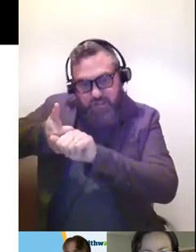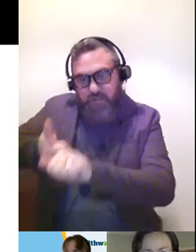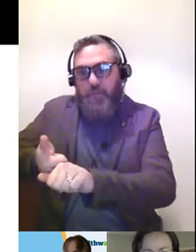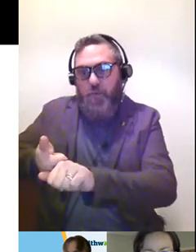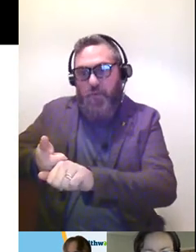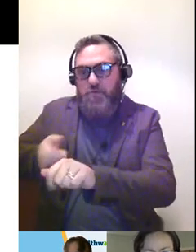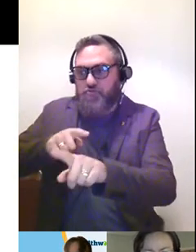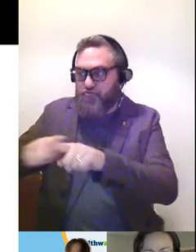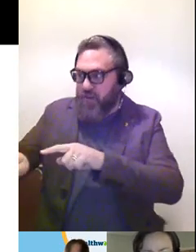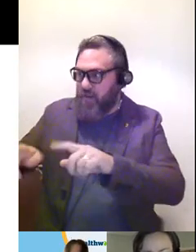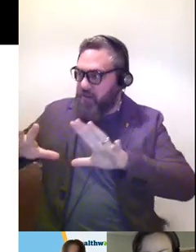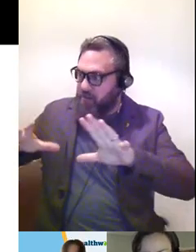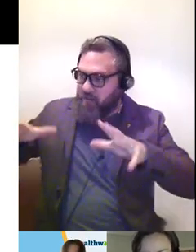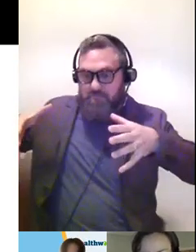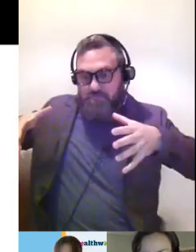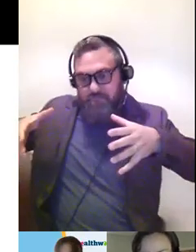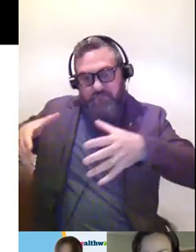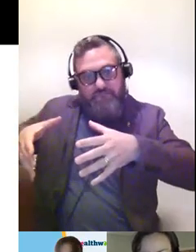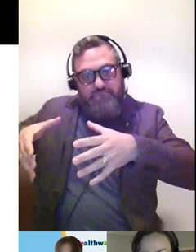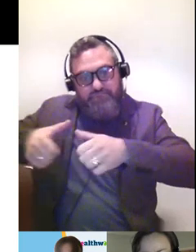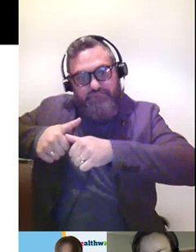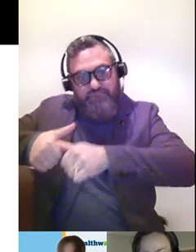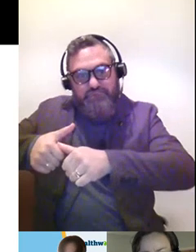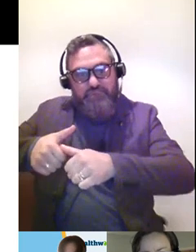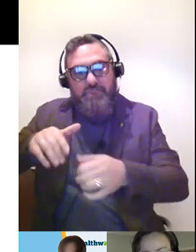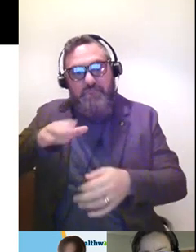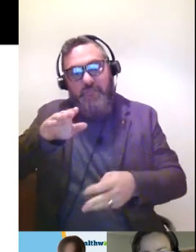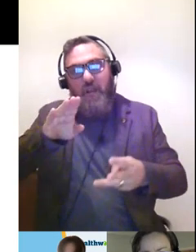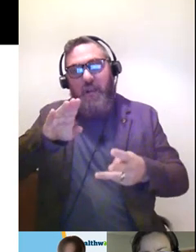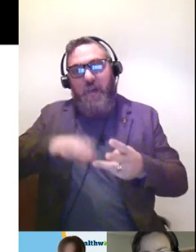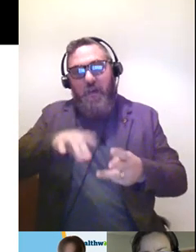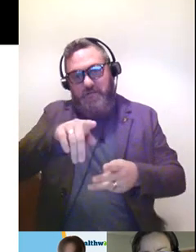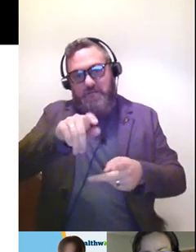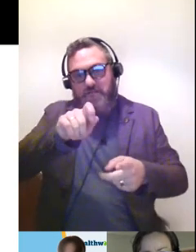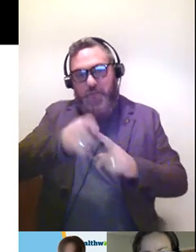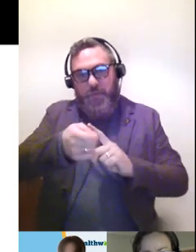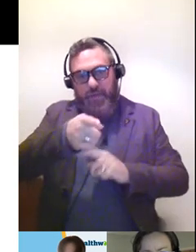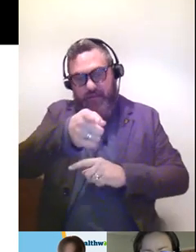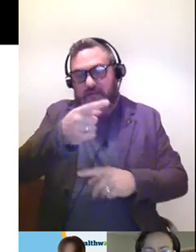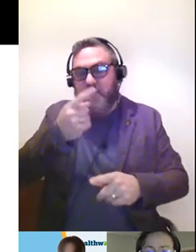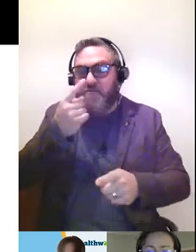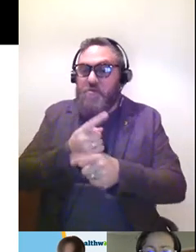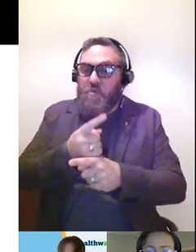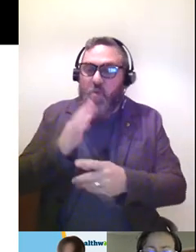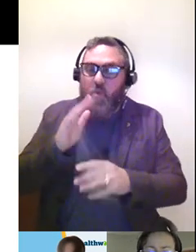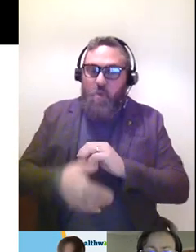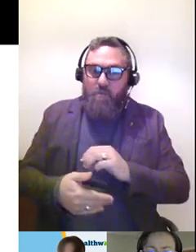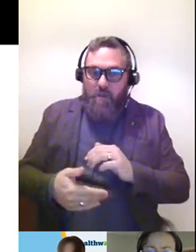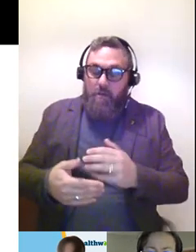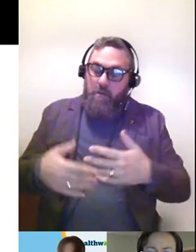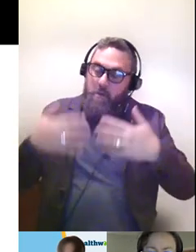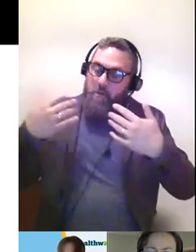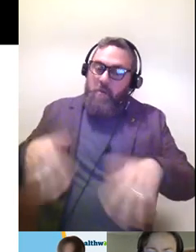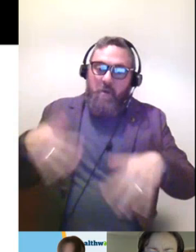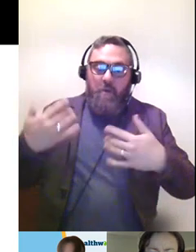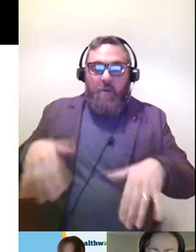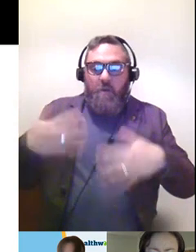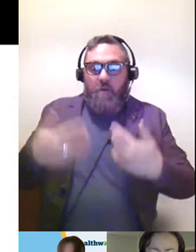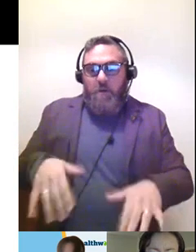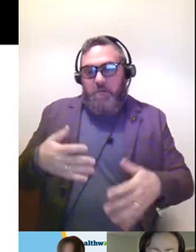way as possible. And the final priority here is about recognizing the really valuable role that